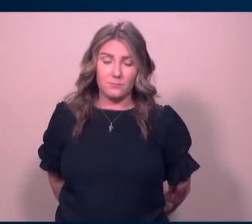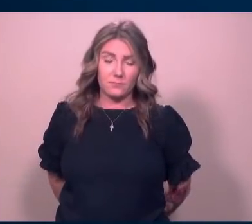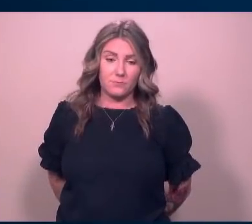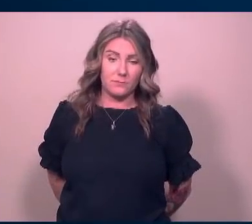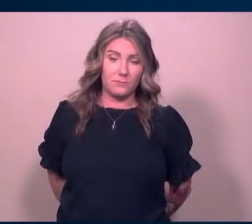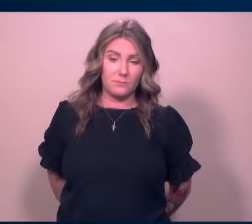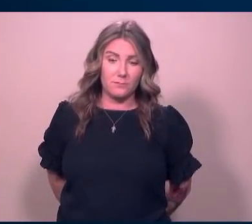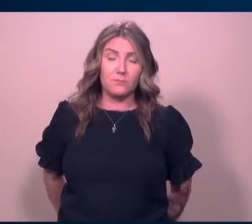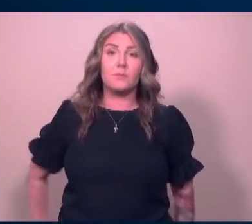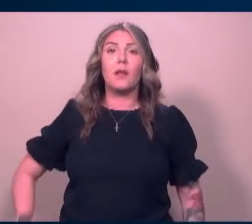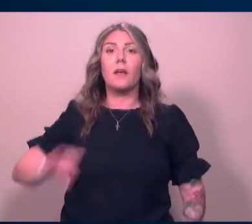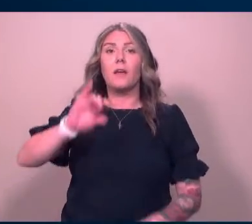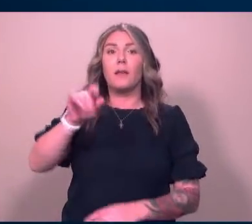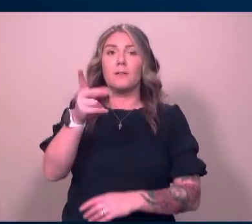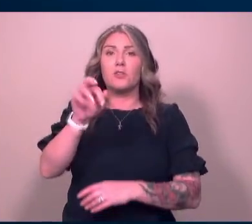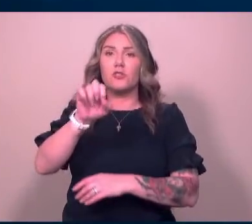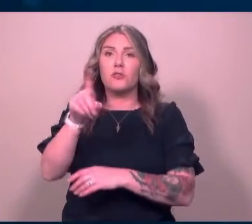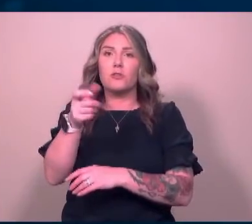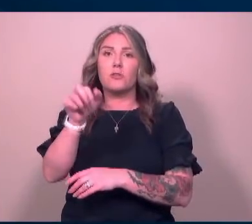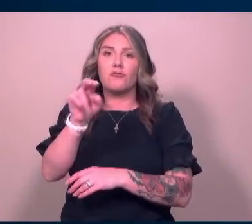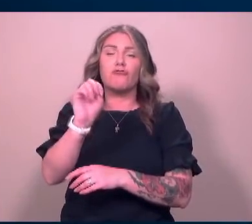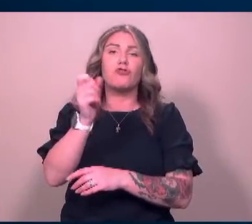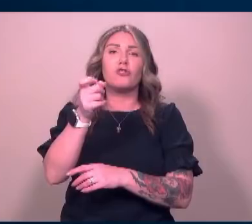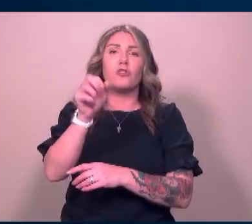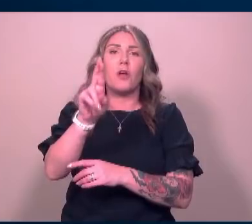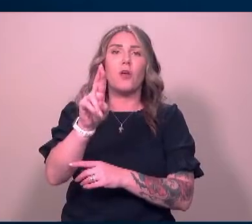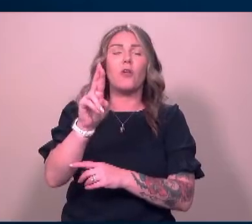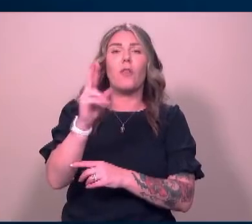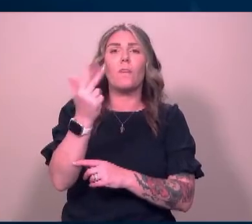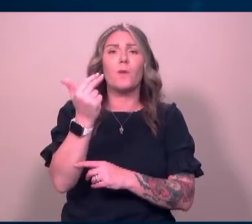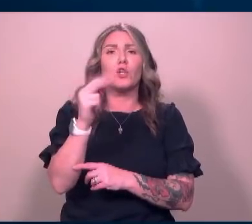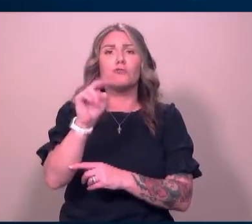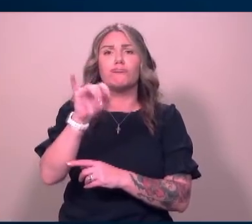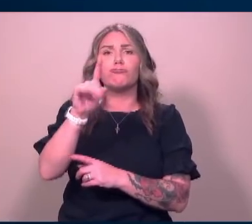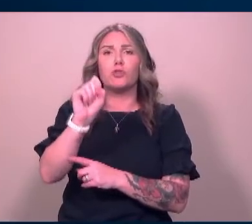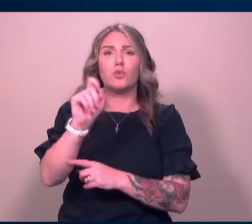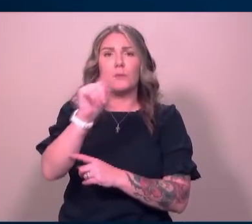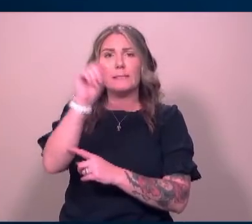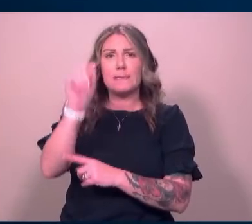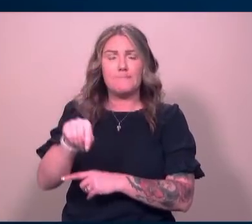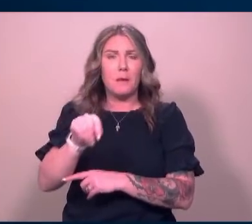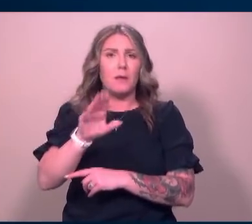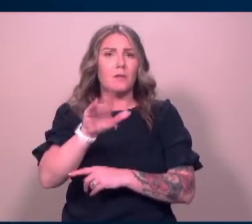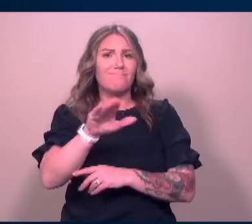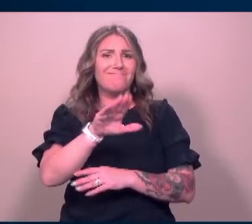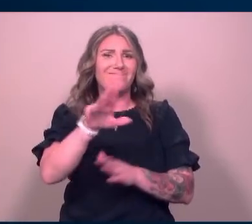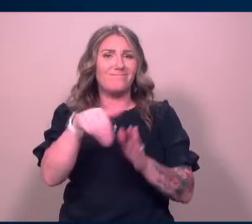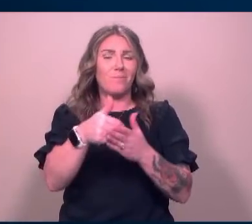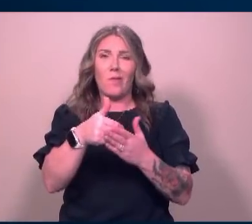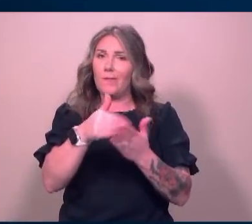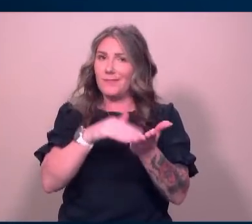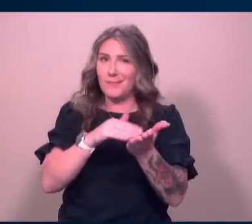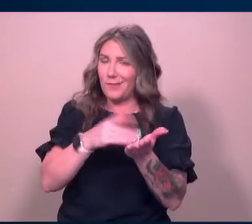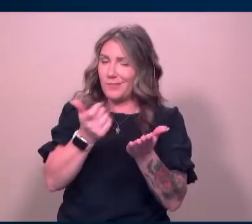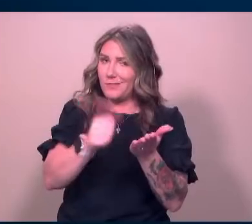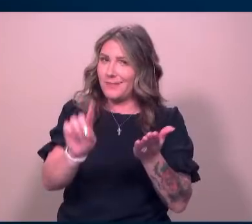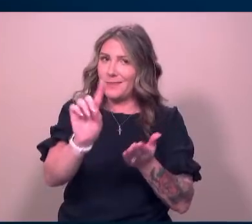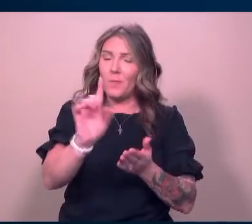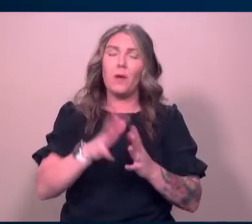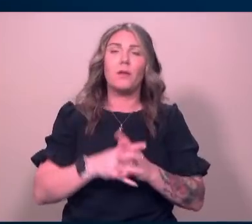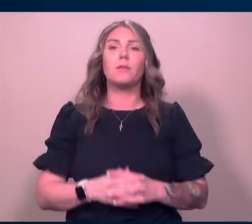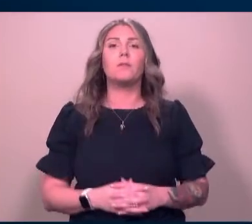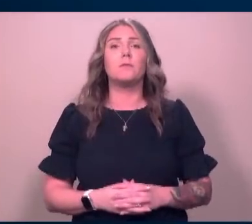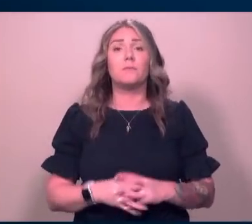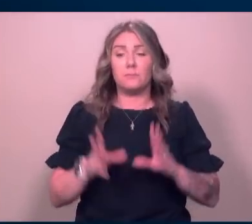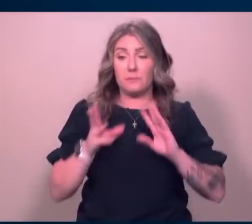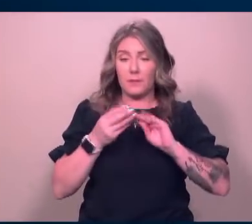This is Jared Broyles with 13 News in Topeka. Dr. Stites and Dr. Hawkeye and anyone else,